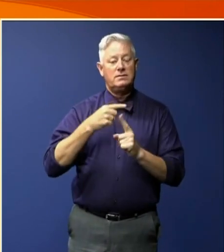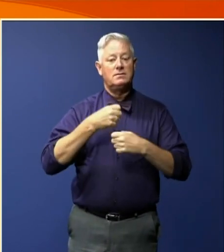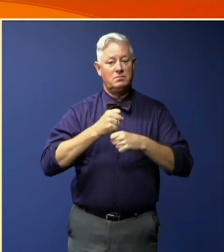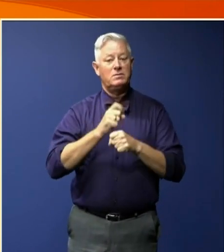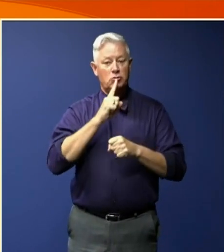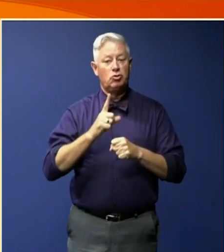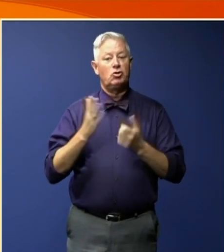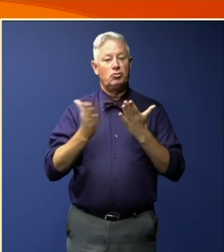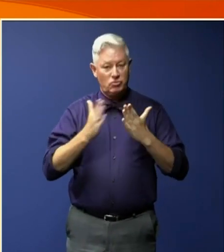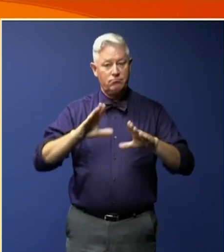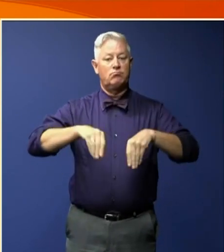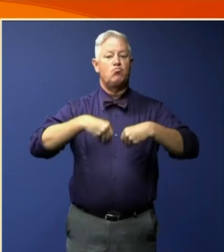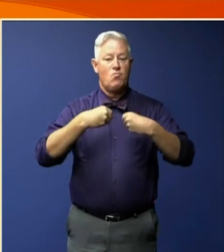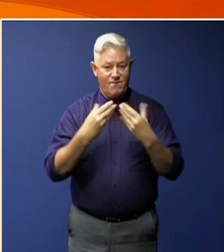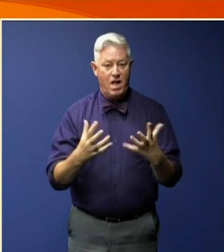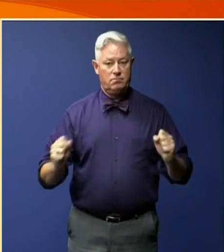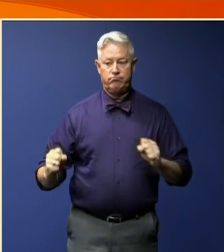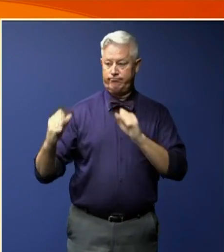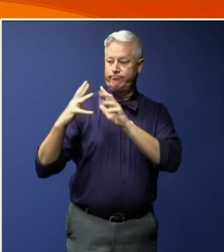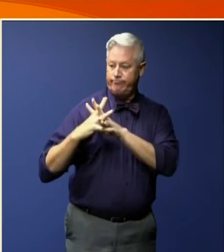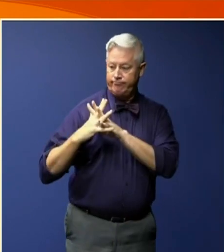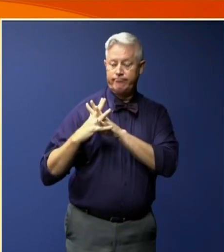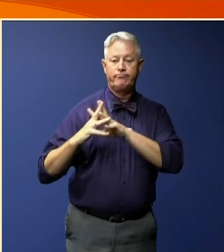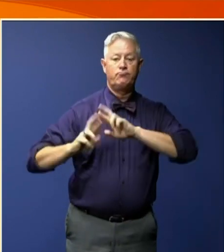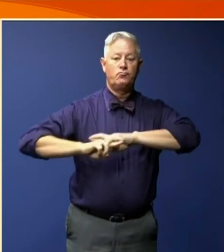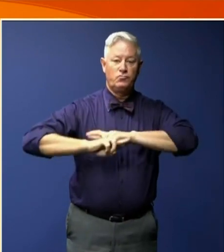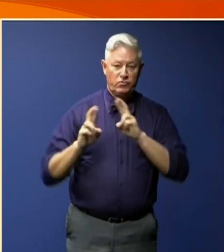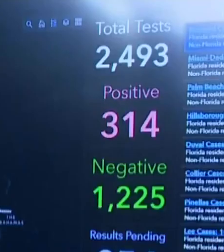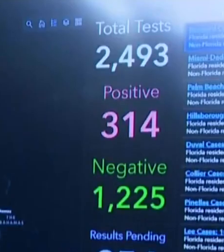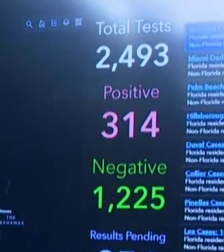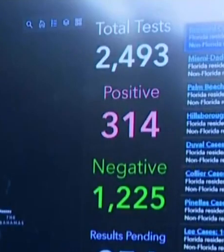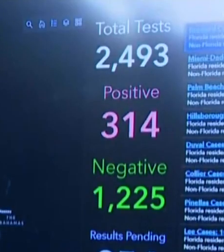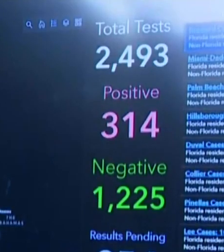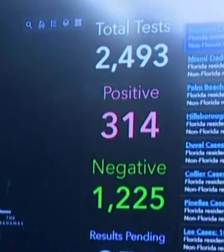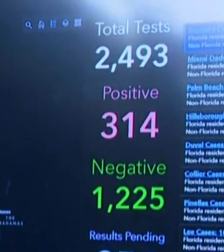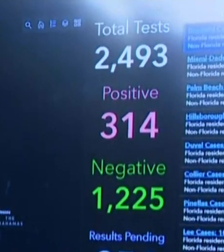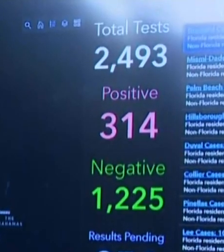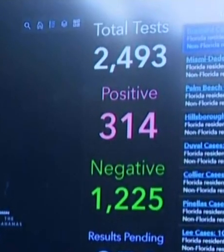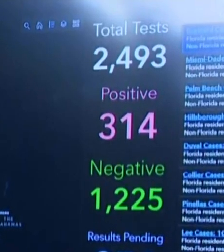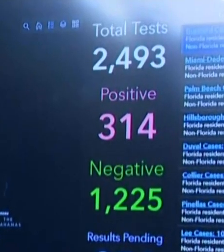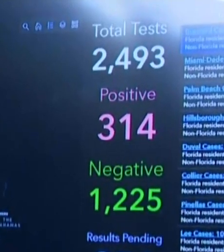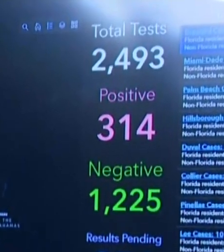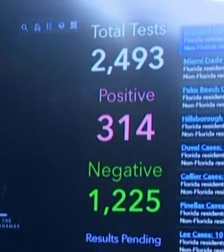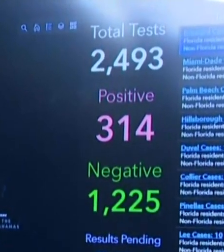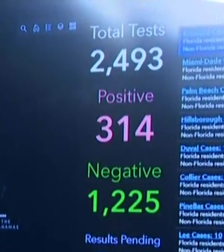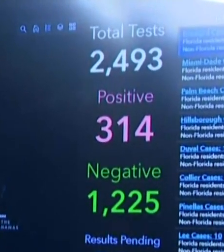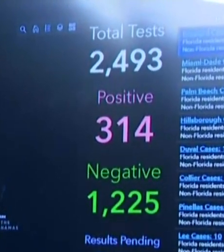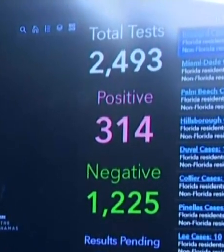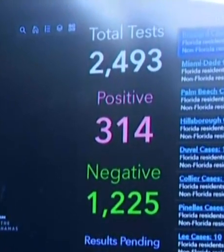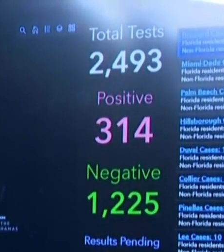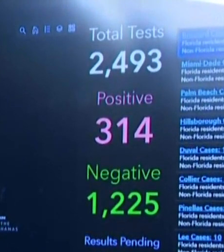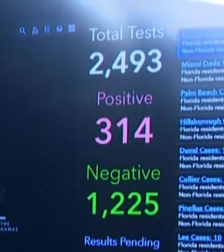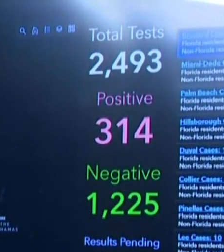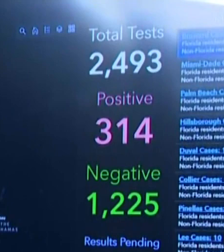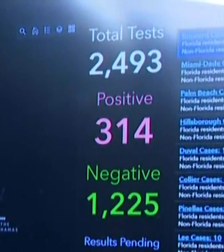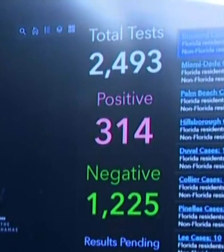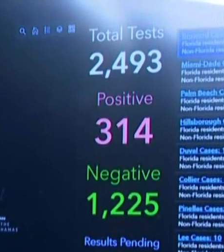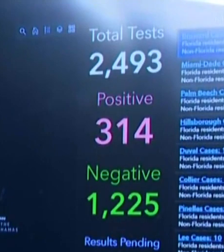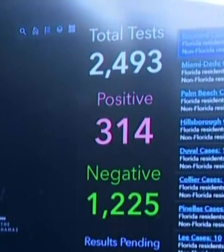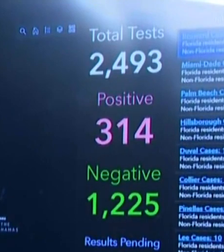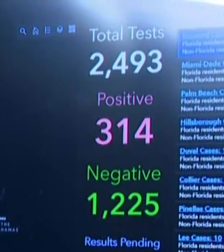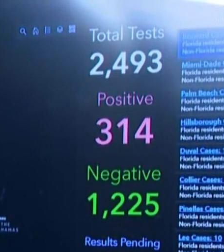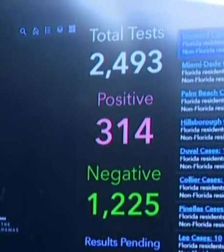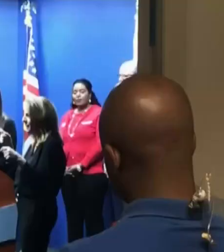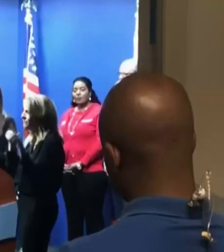SERVICES IN PLACE FOR OUR PEOPLE. THE SCREEN SHOWS THE AMOUNT OF PEOPLE WHO HAVE TESTED POSITIVE AND NEGATIVE FOR THE